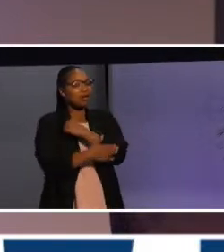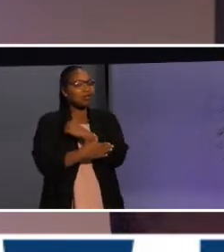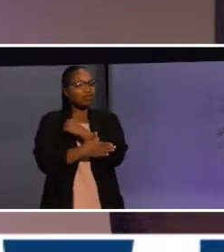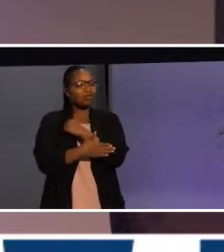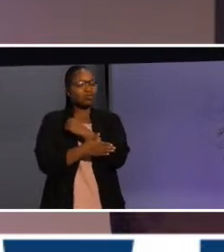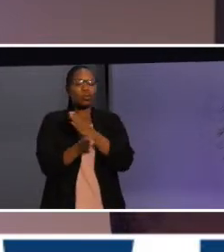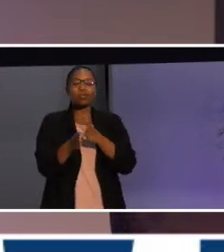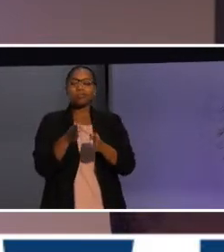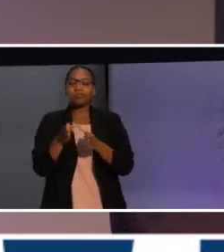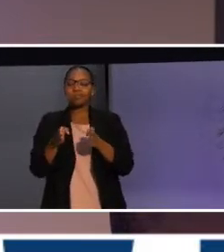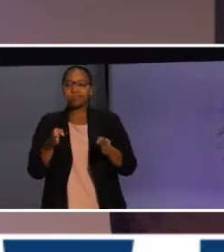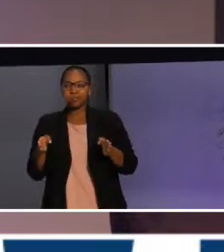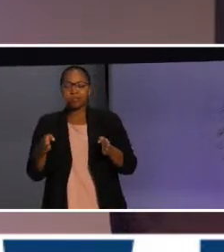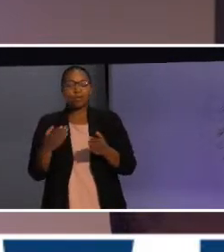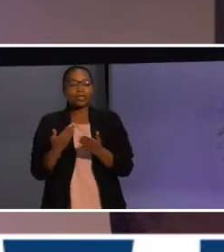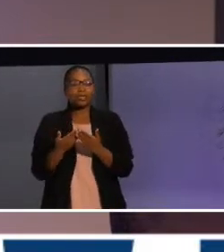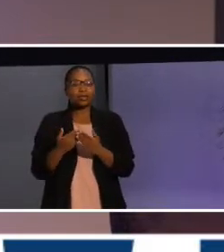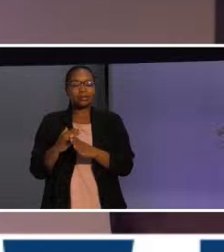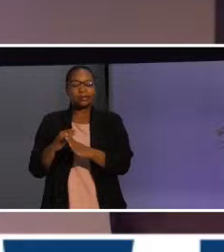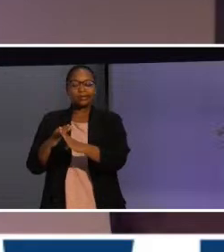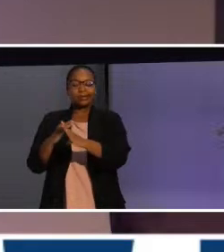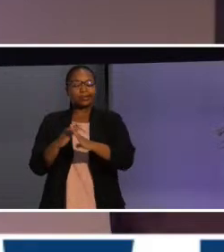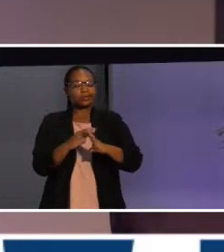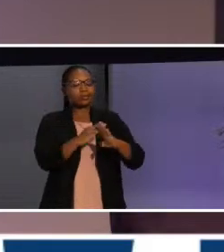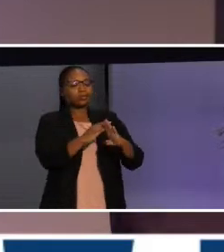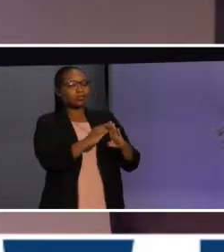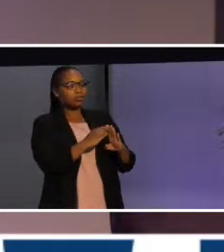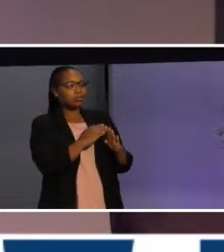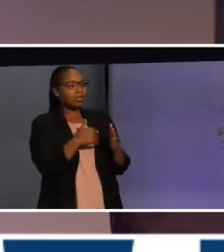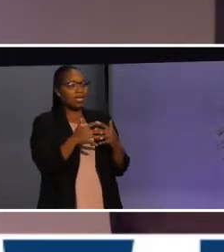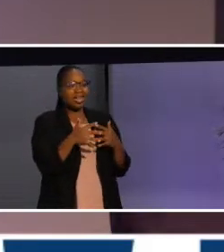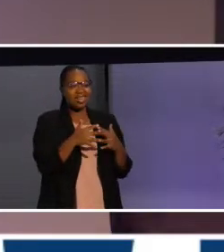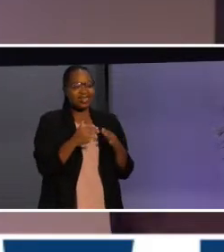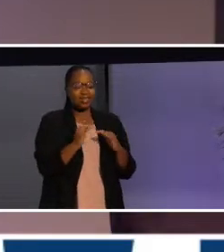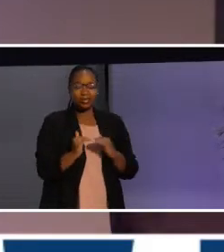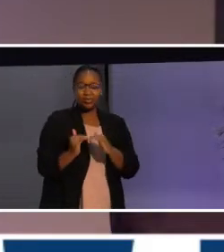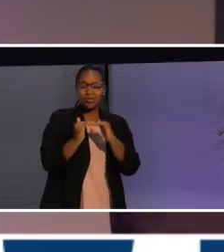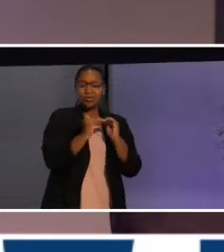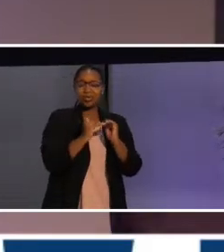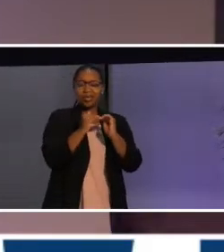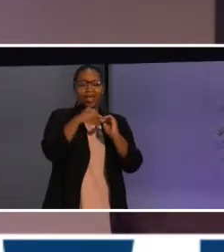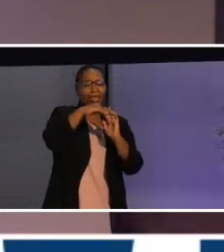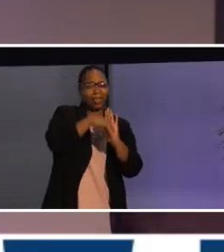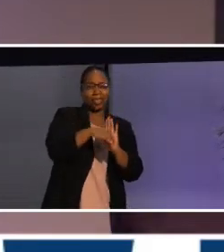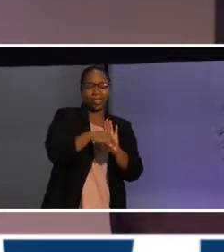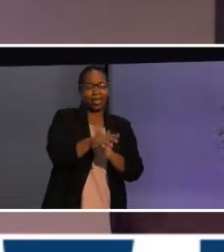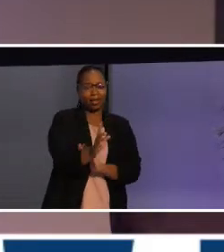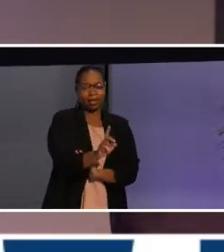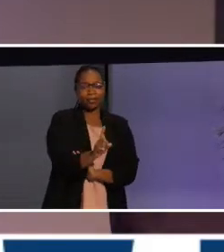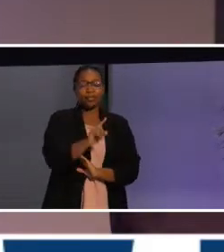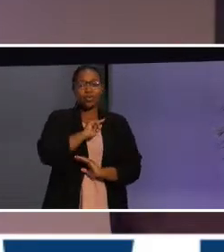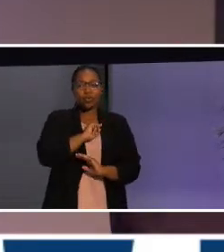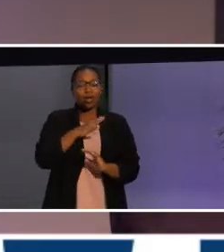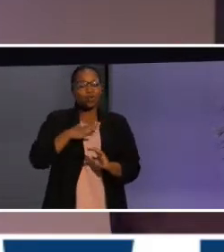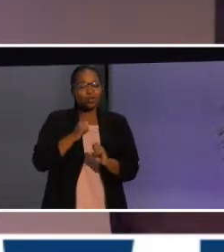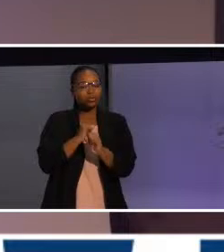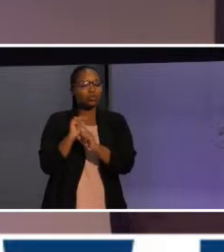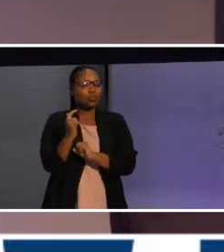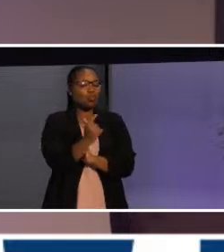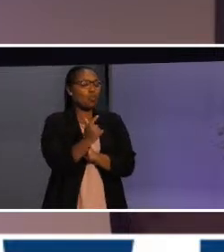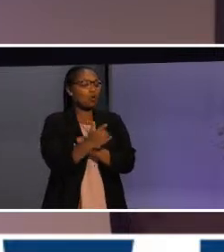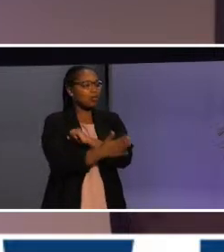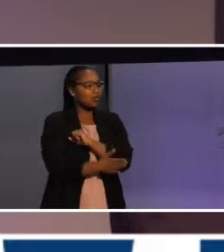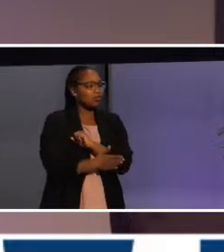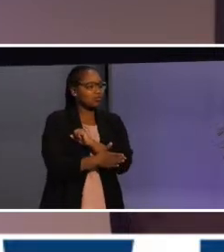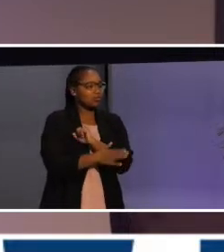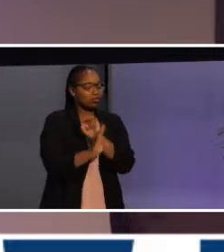democratic recession, to advance accountability in all of our countries, and to enhance the